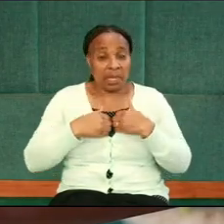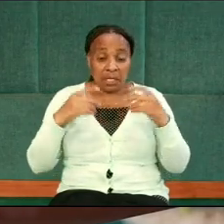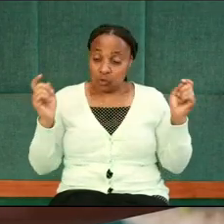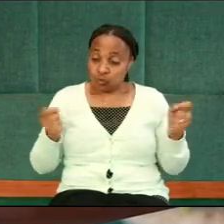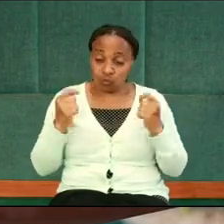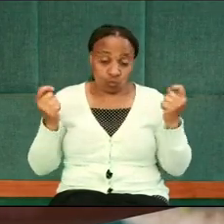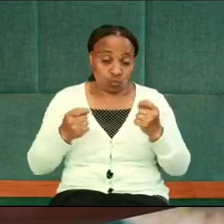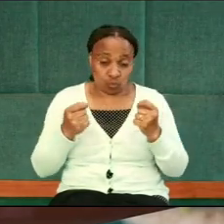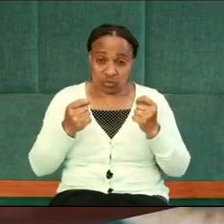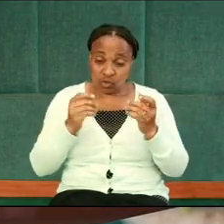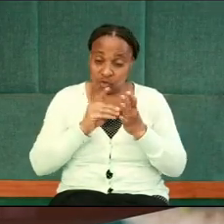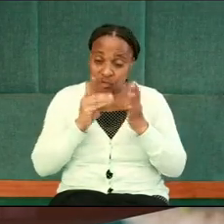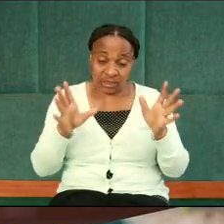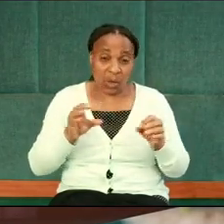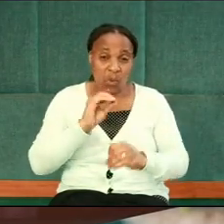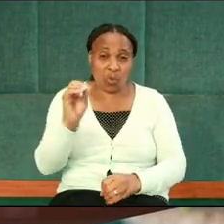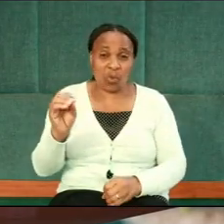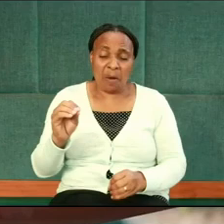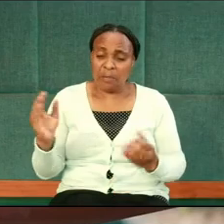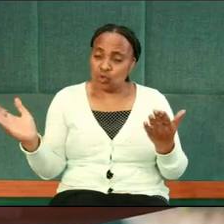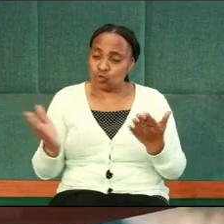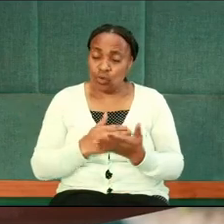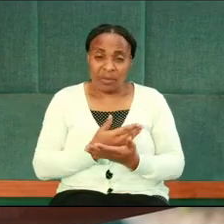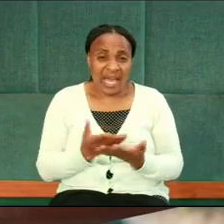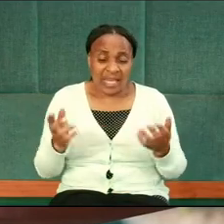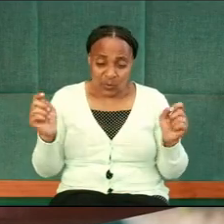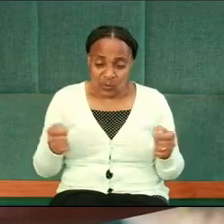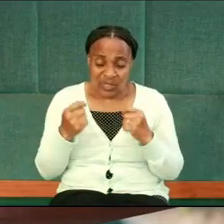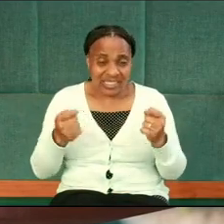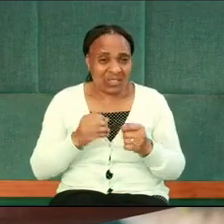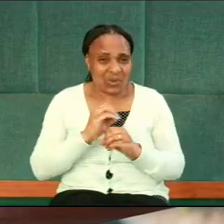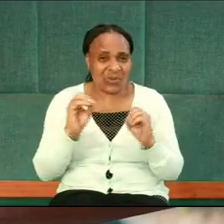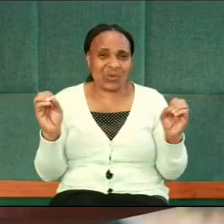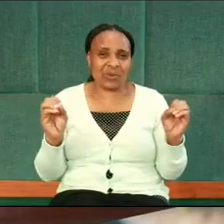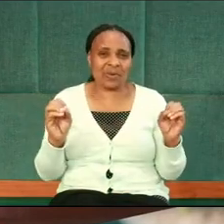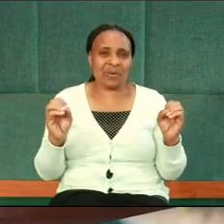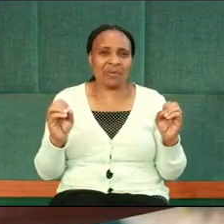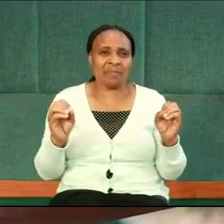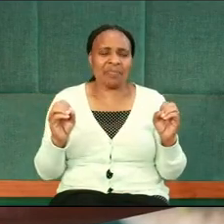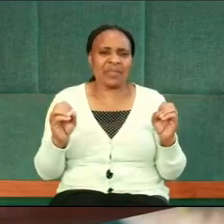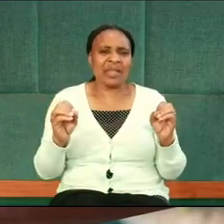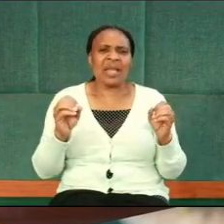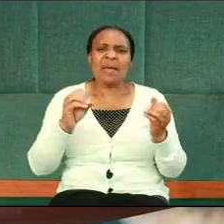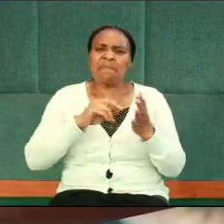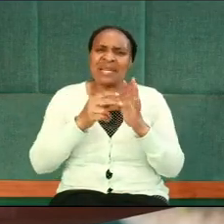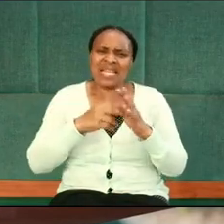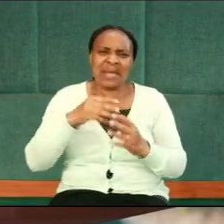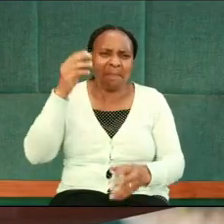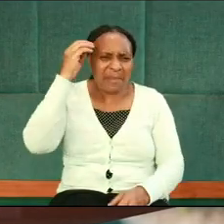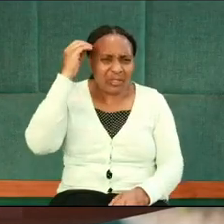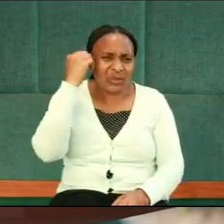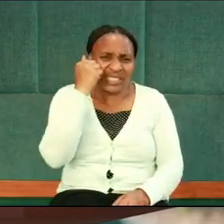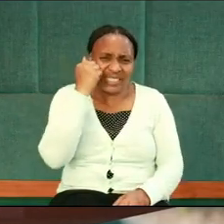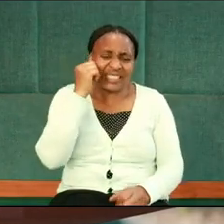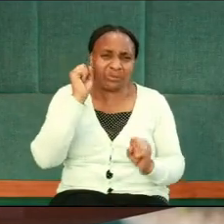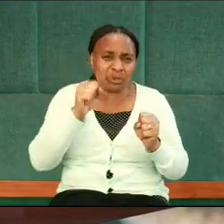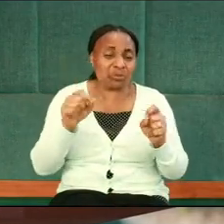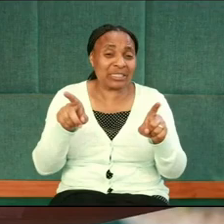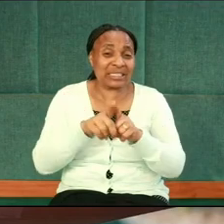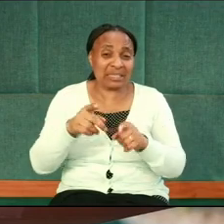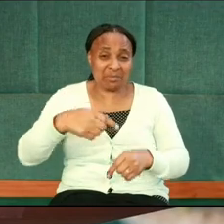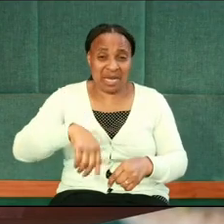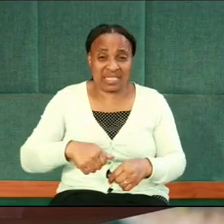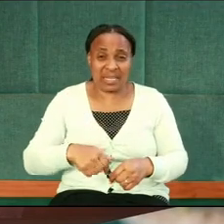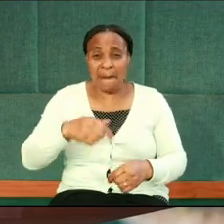witch doctor. What happened? I didn't remove any witchcraft from her. Causes of mental illness can be so diverse.